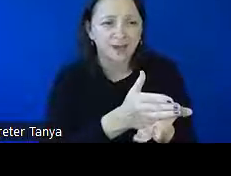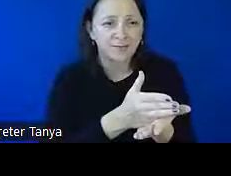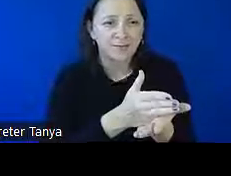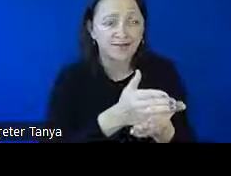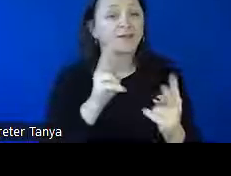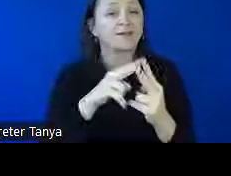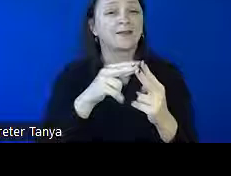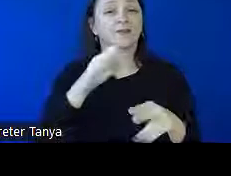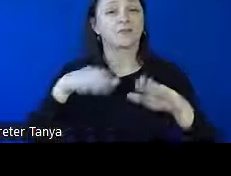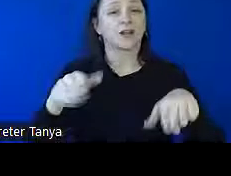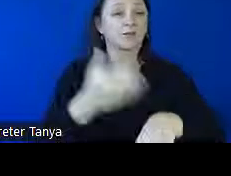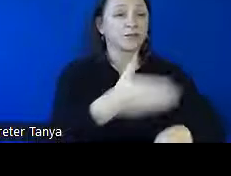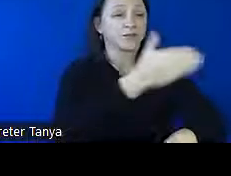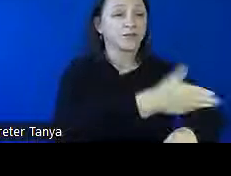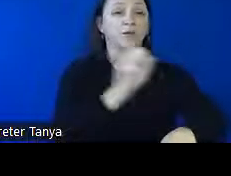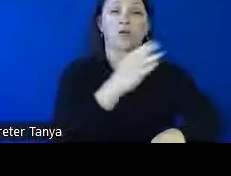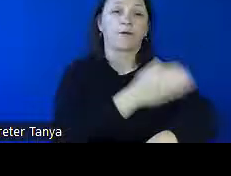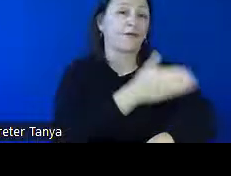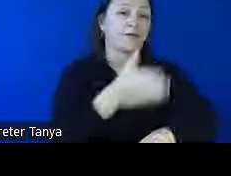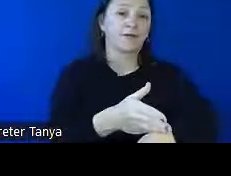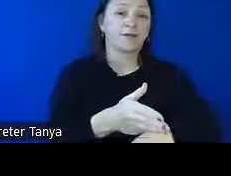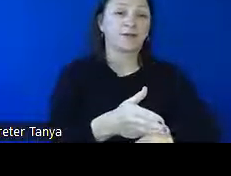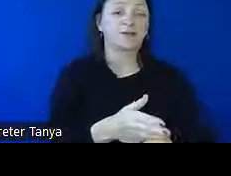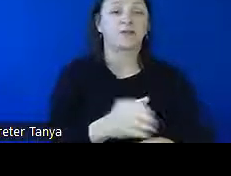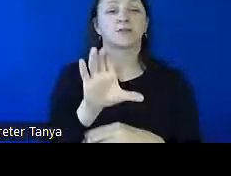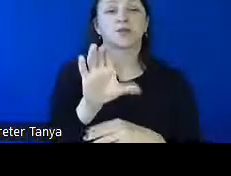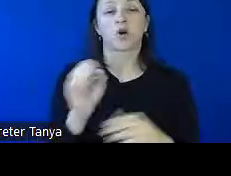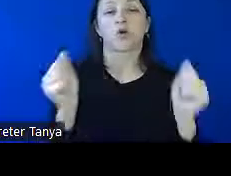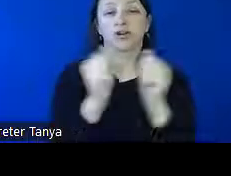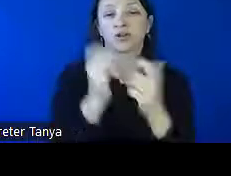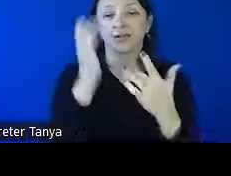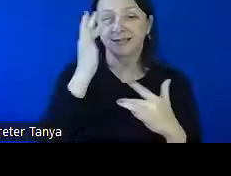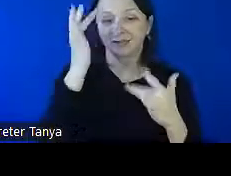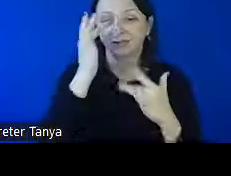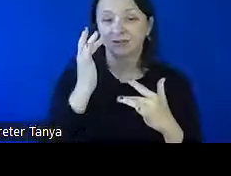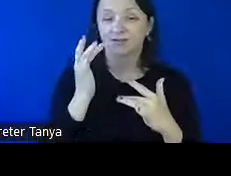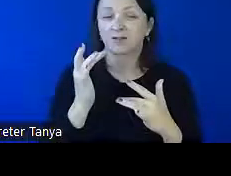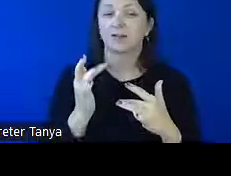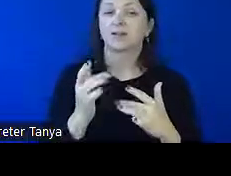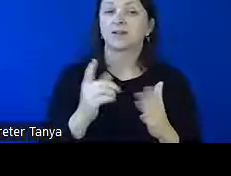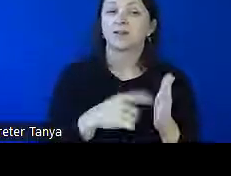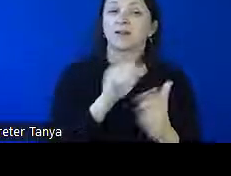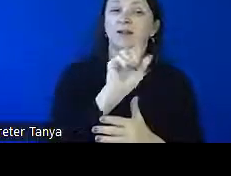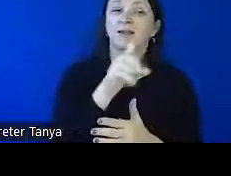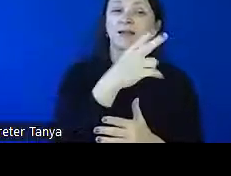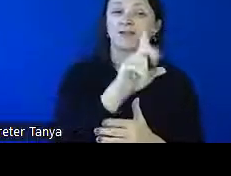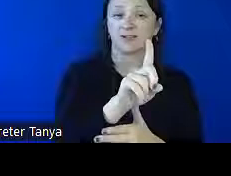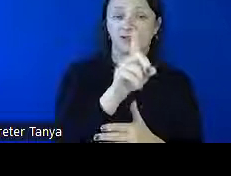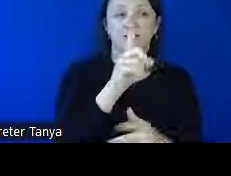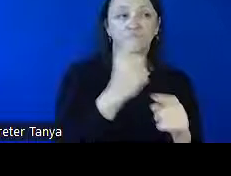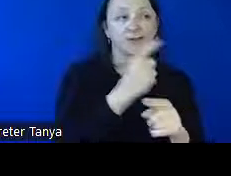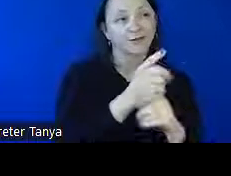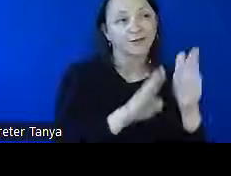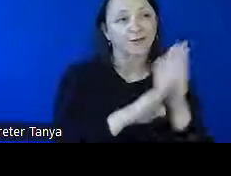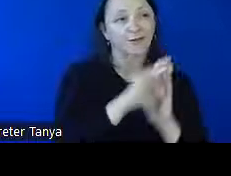information. When we have co-occurring conditions, it's important to think a little bit differently. Sometimes ADHD in a typically developing kid